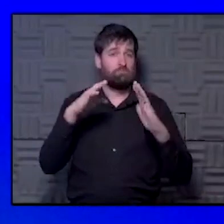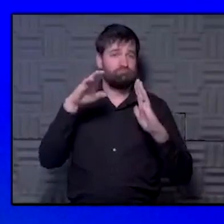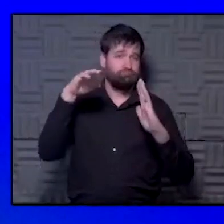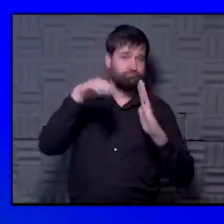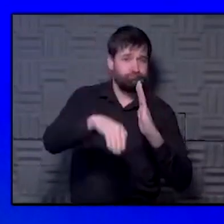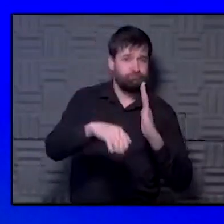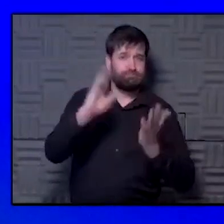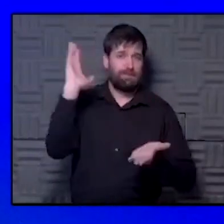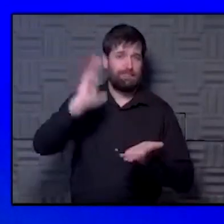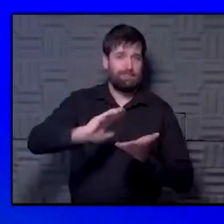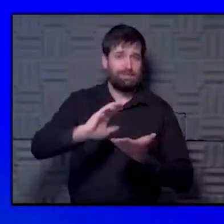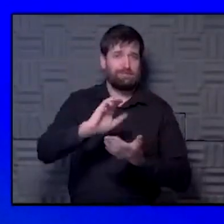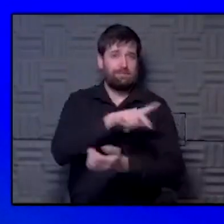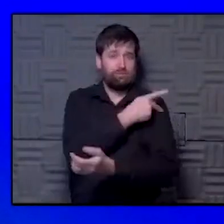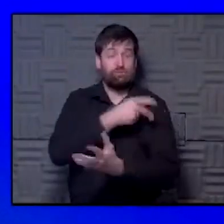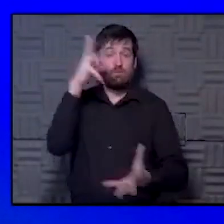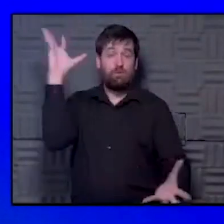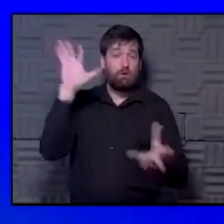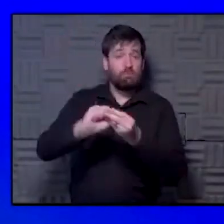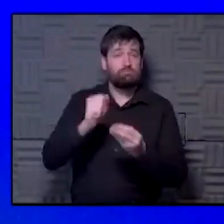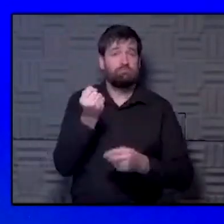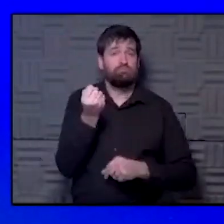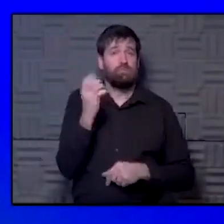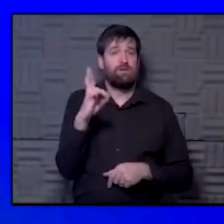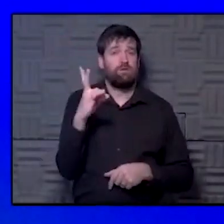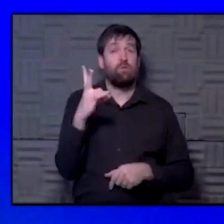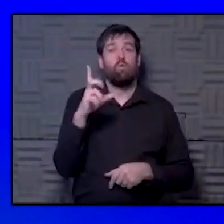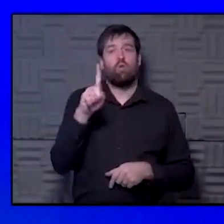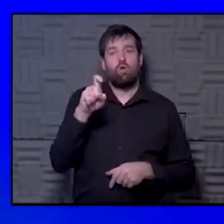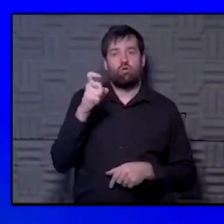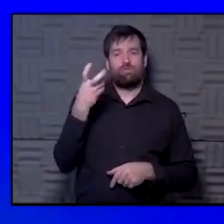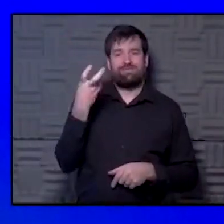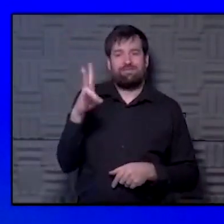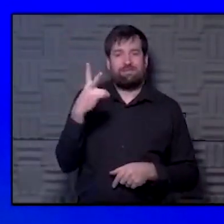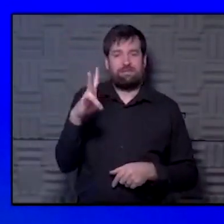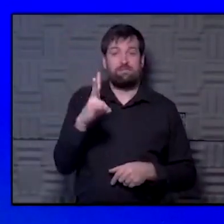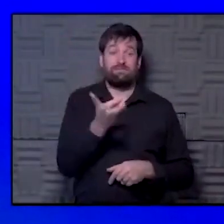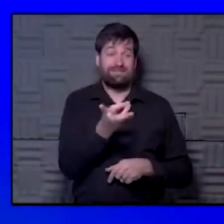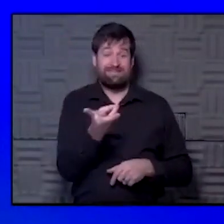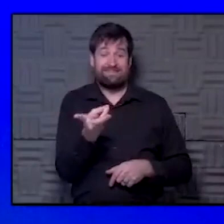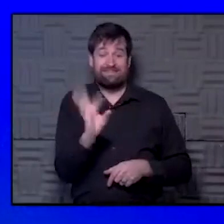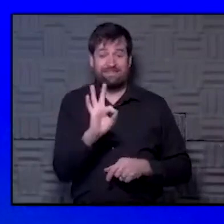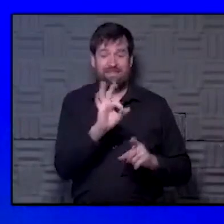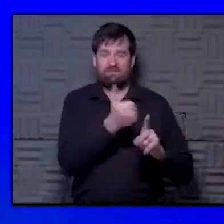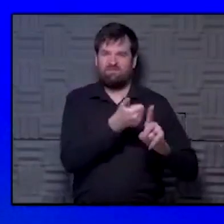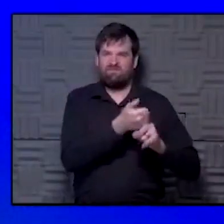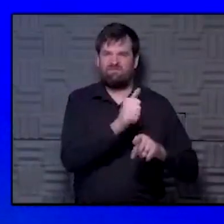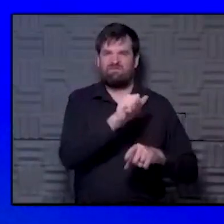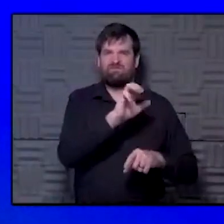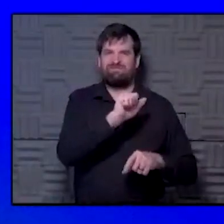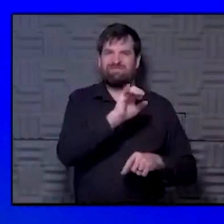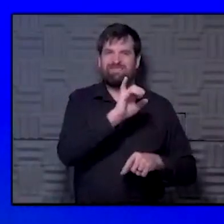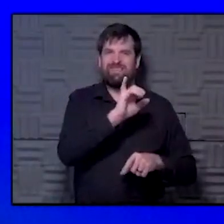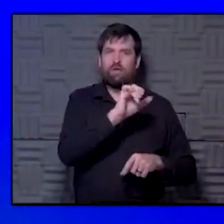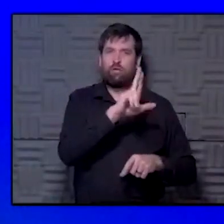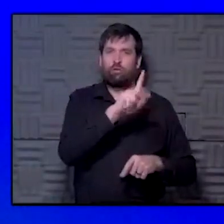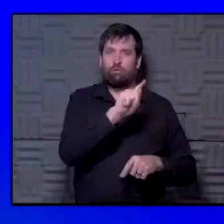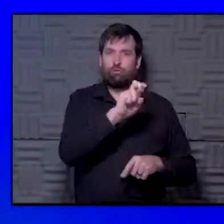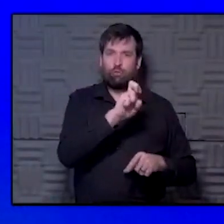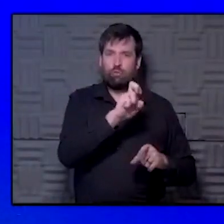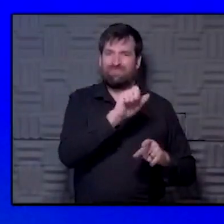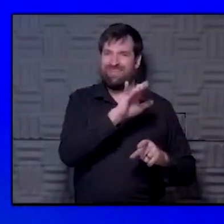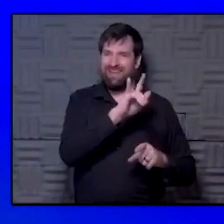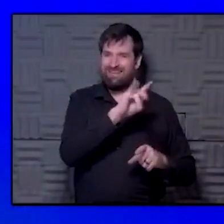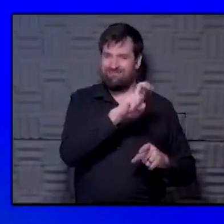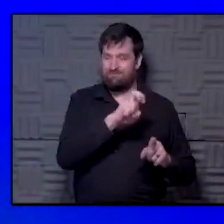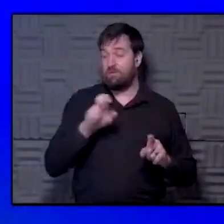patients. 117 total patients in the hospital, with 69 of those being those acute or active infection. 21